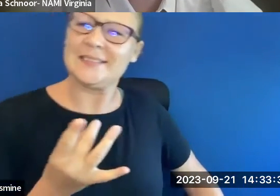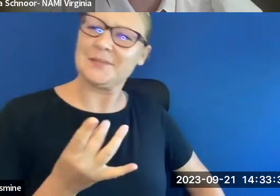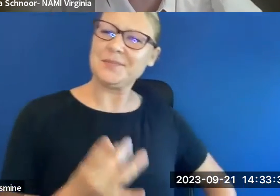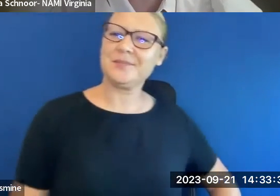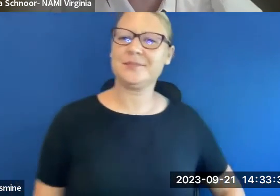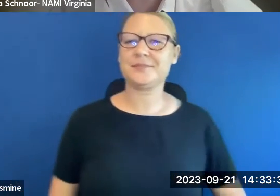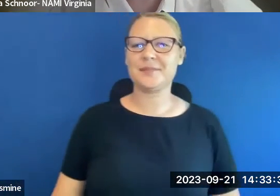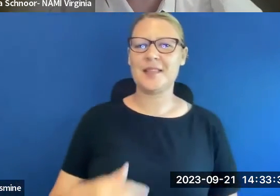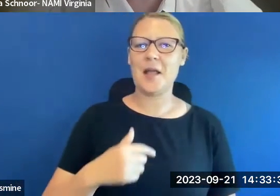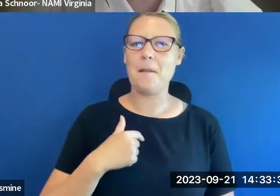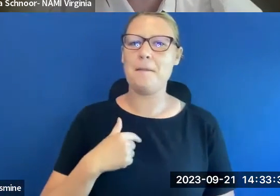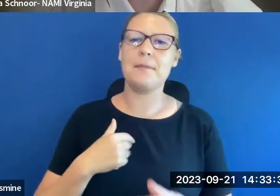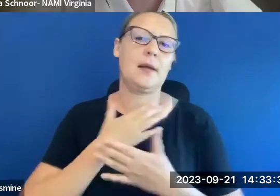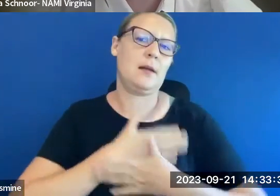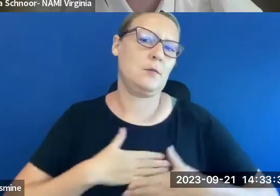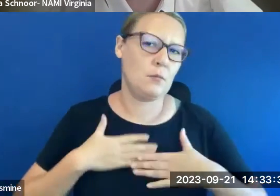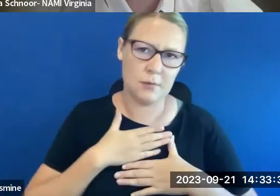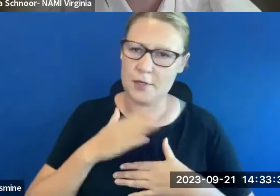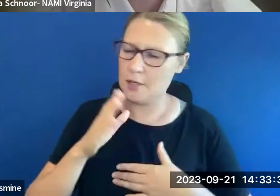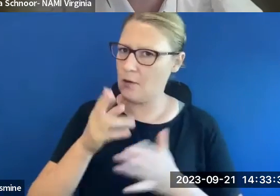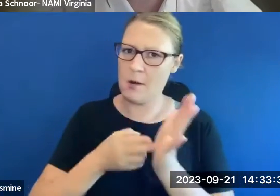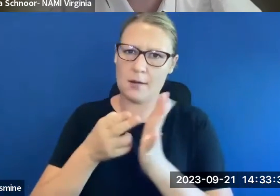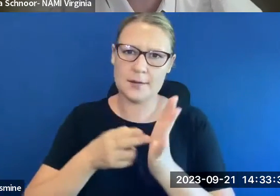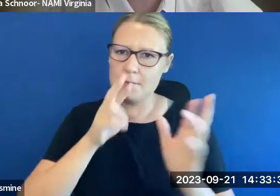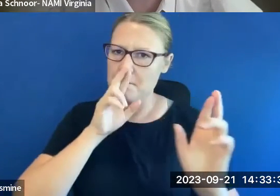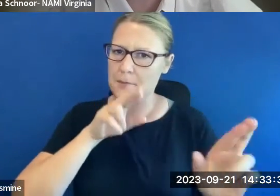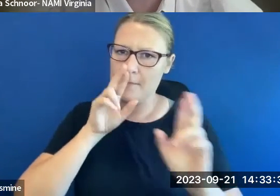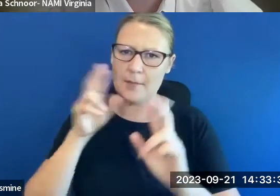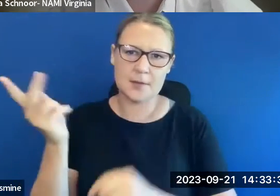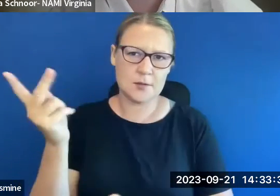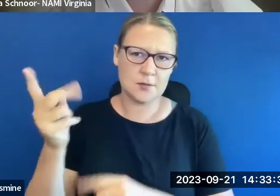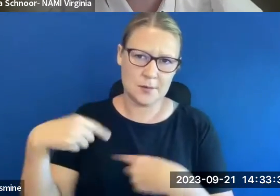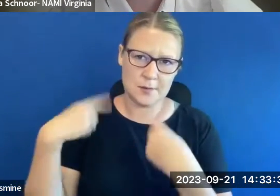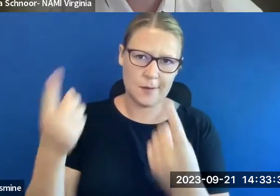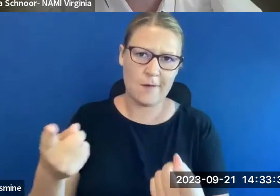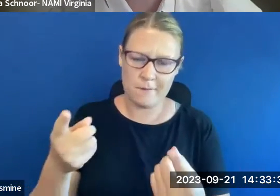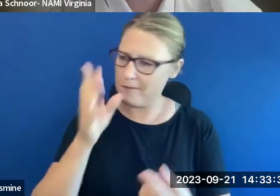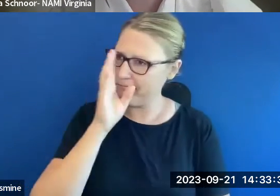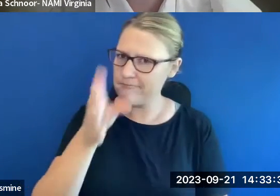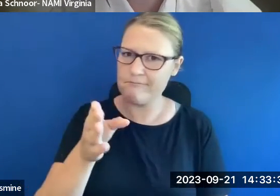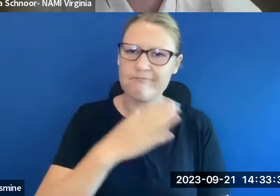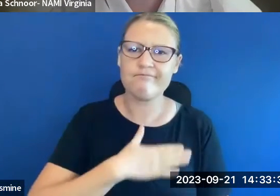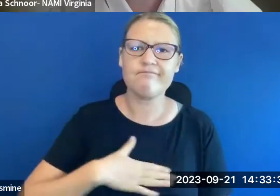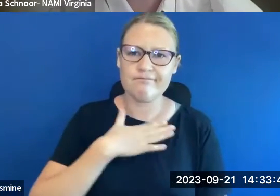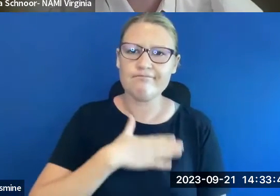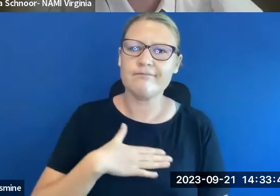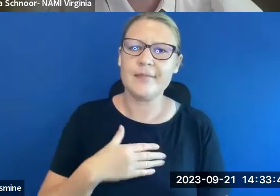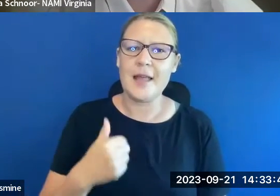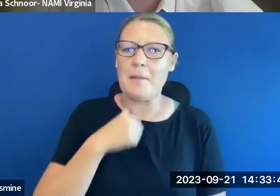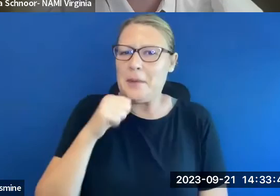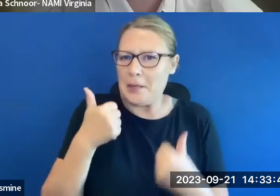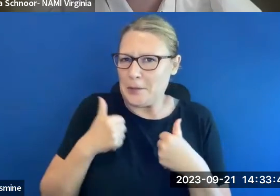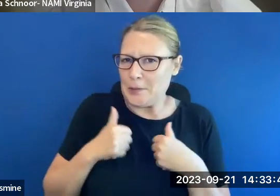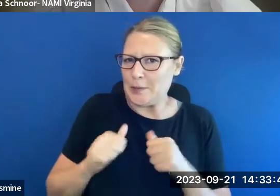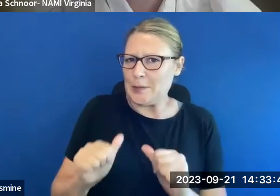appreciate the frank answers that you're both giving us, and the forthright information. So Yes, I'm not trying to